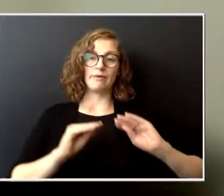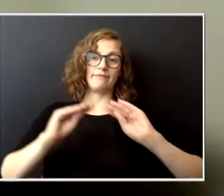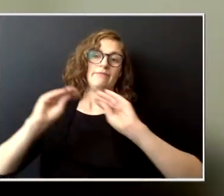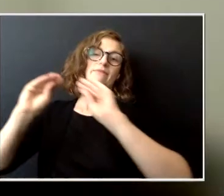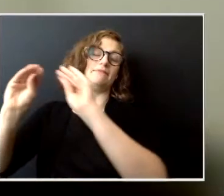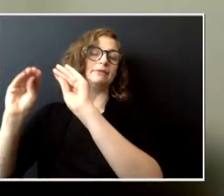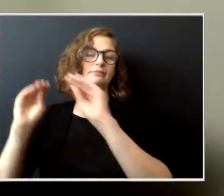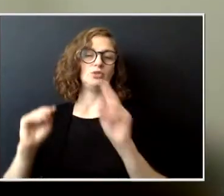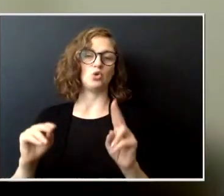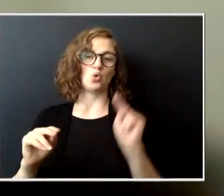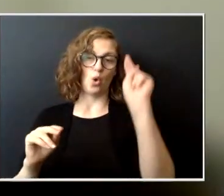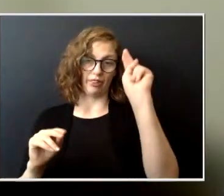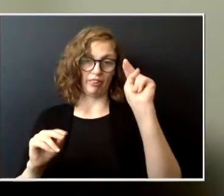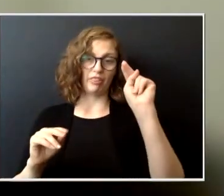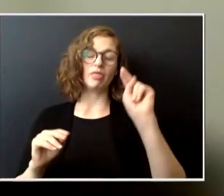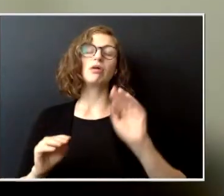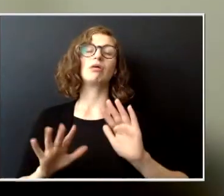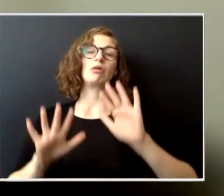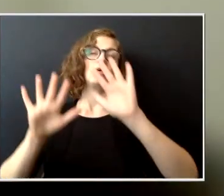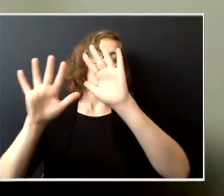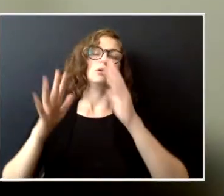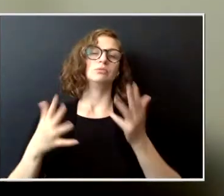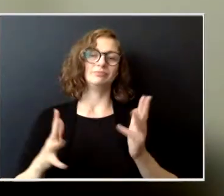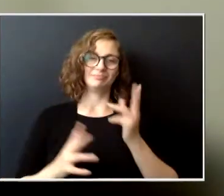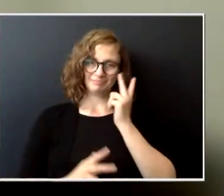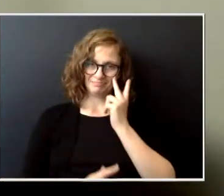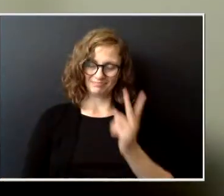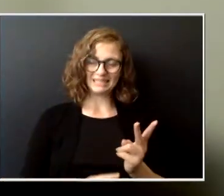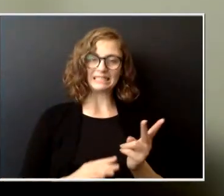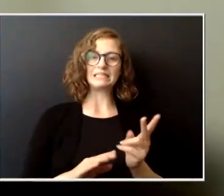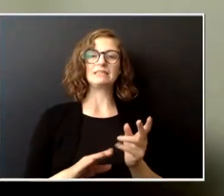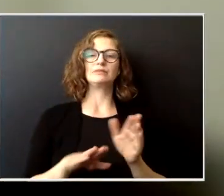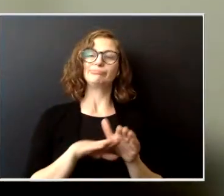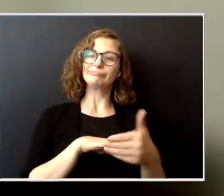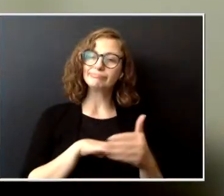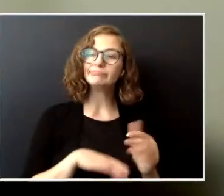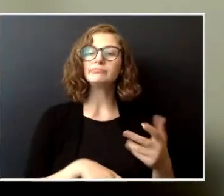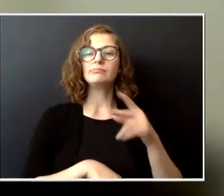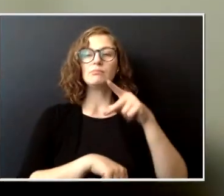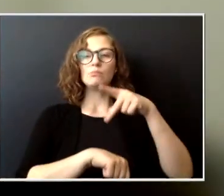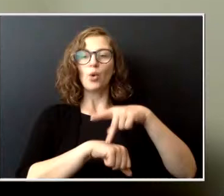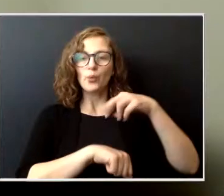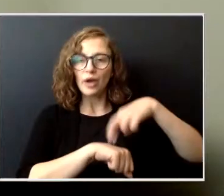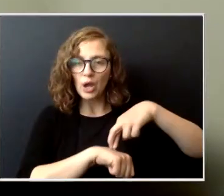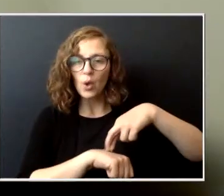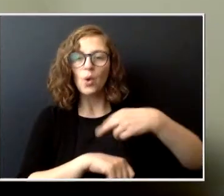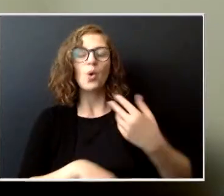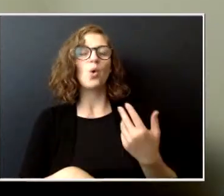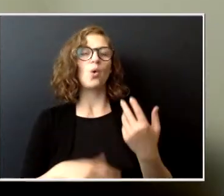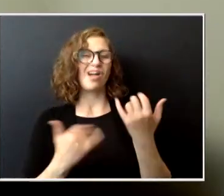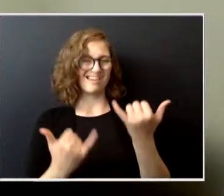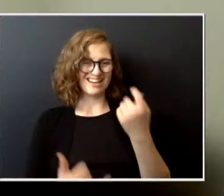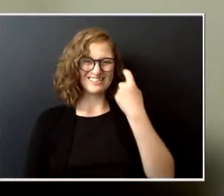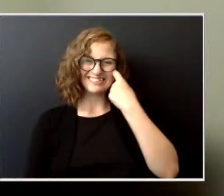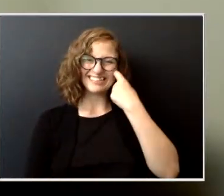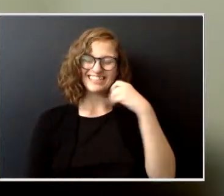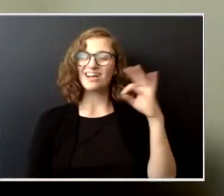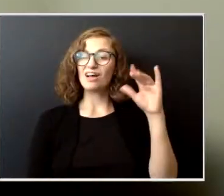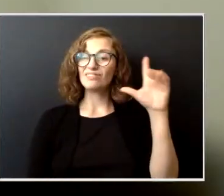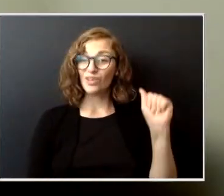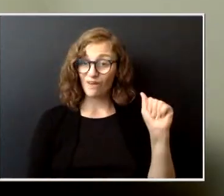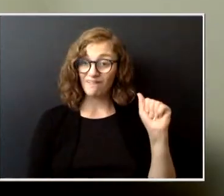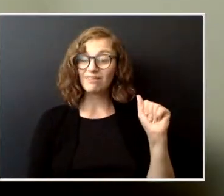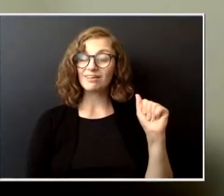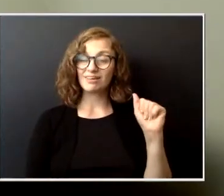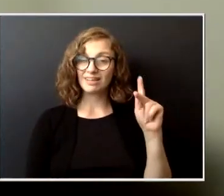it in the Caribbean, we have seen it in Puerto Rico, and now some recent local transmission in the